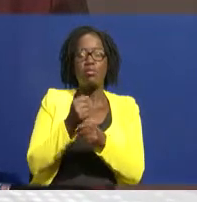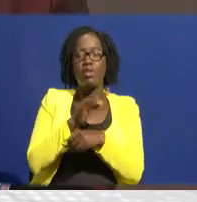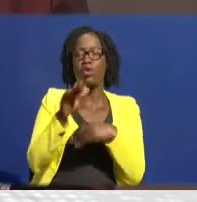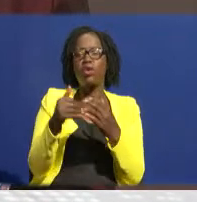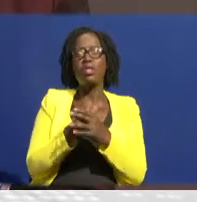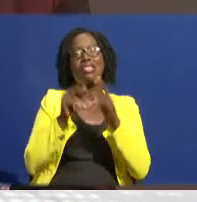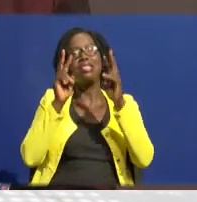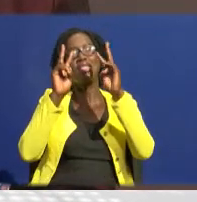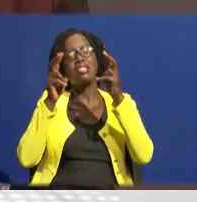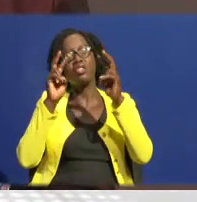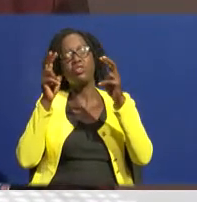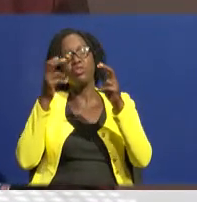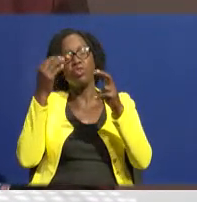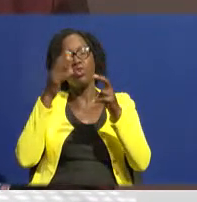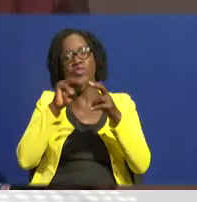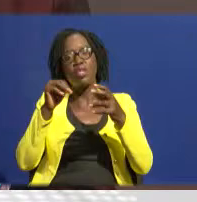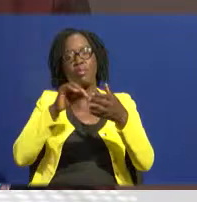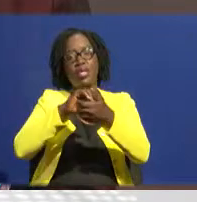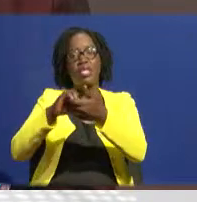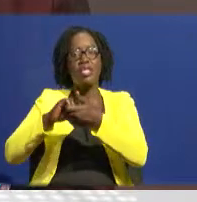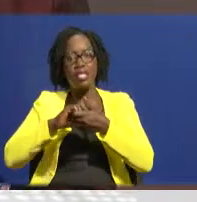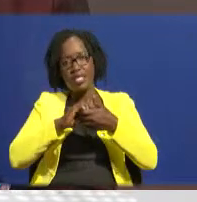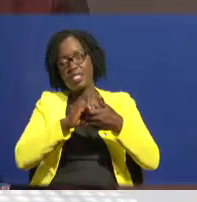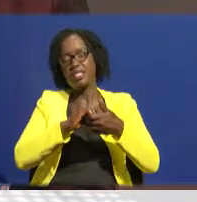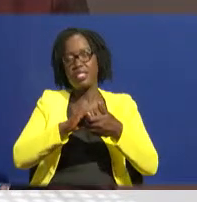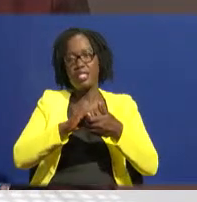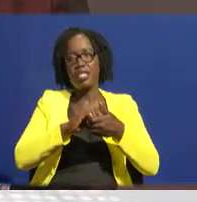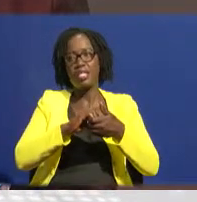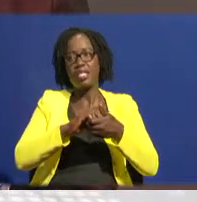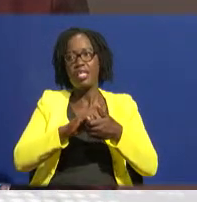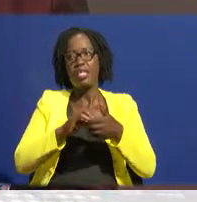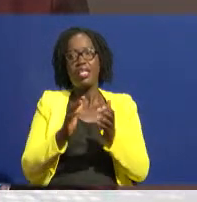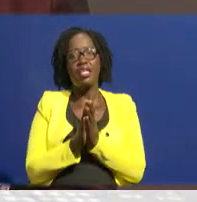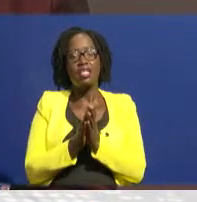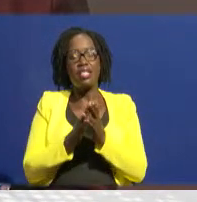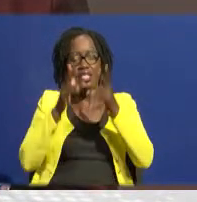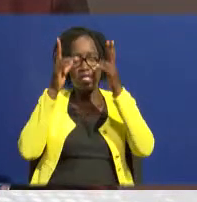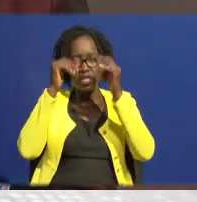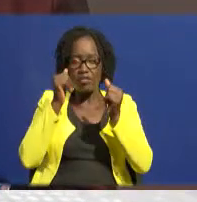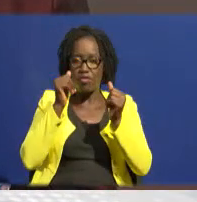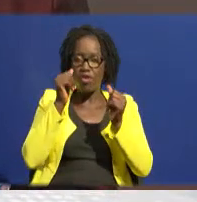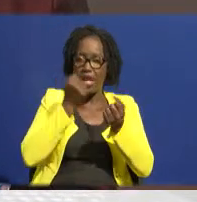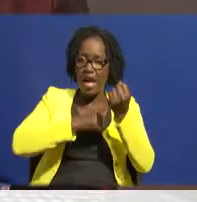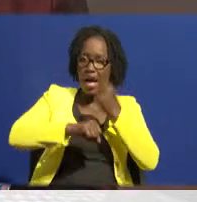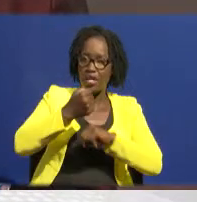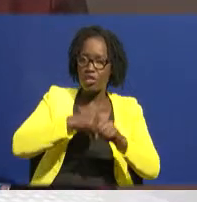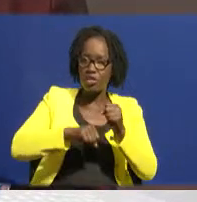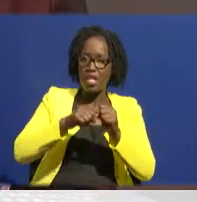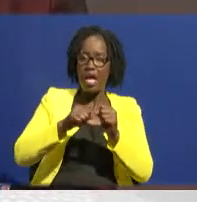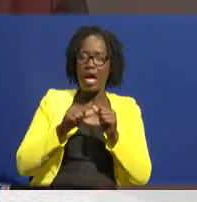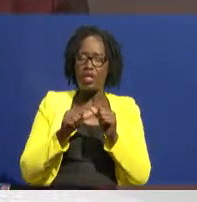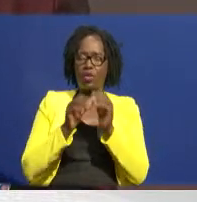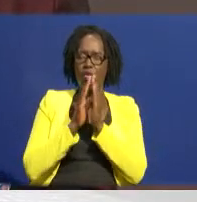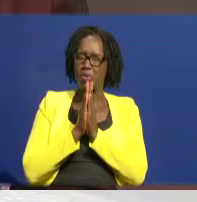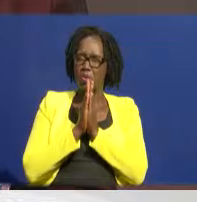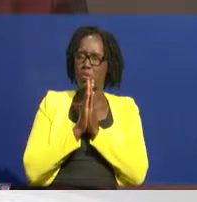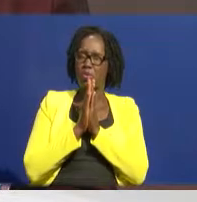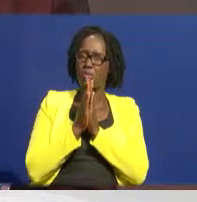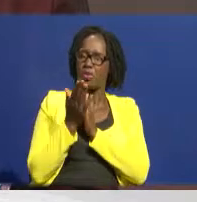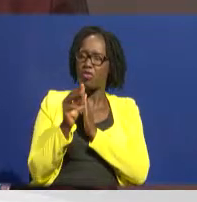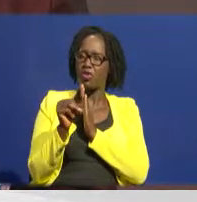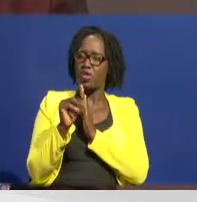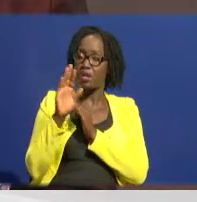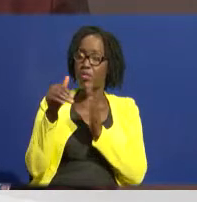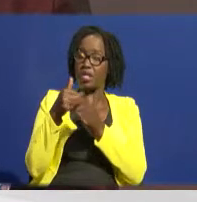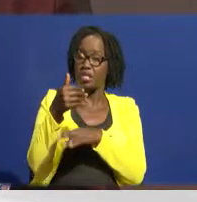these issues of them engaging in such evil vices. And we have continued praying for them, reaching out to